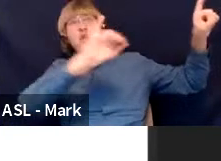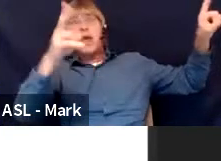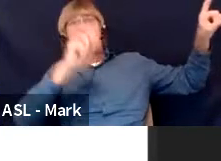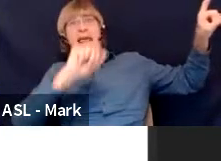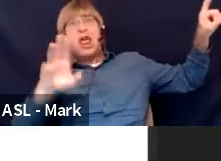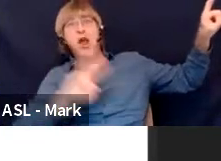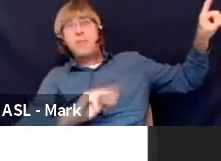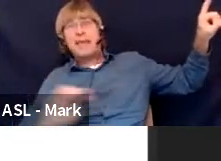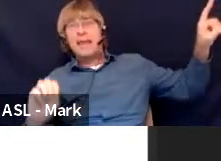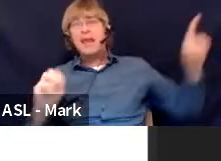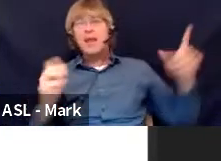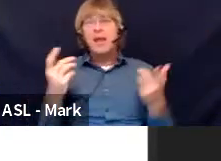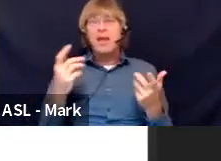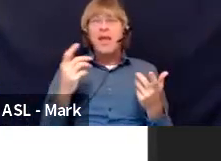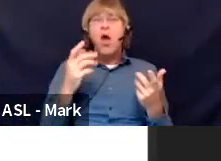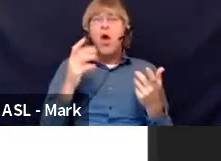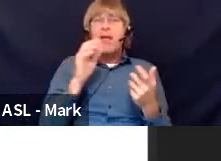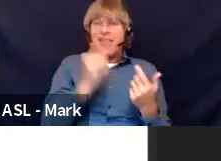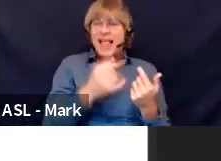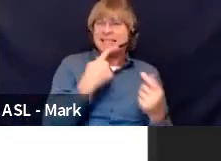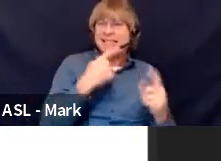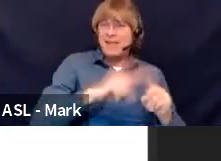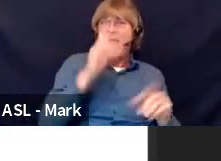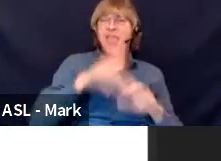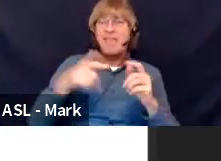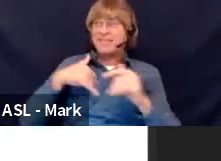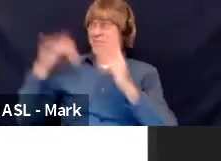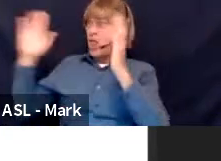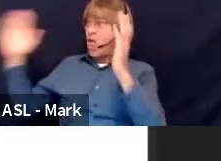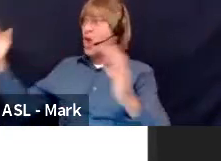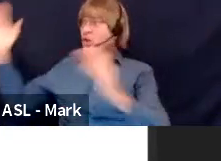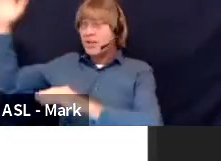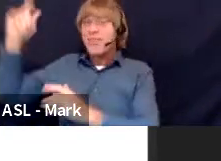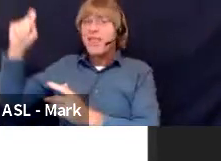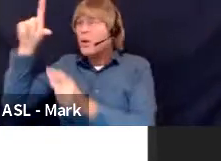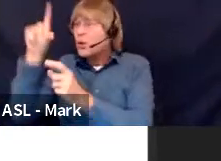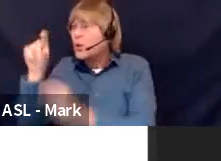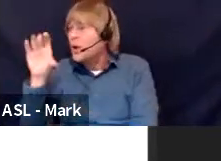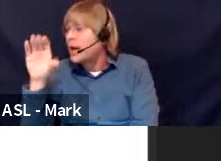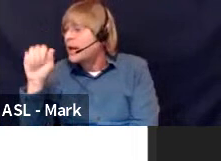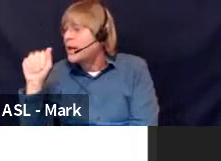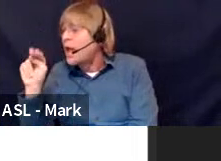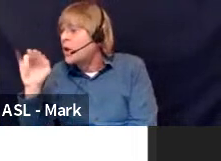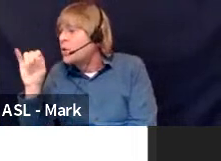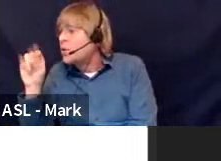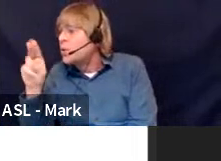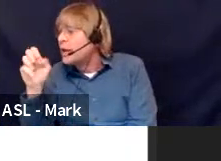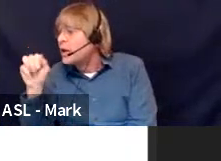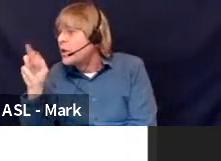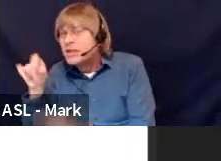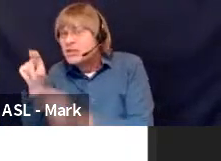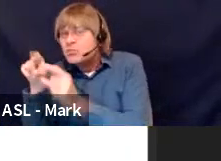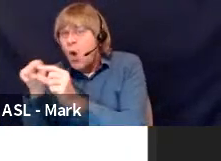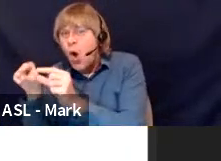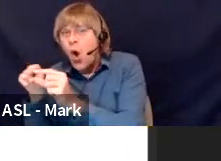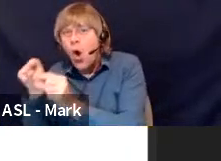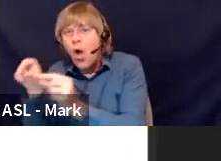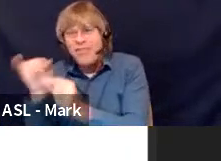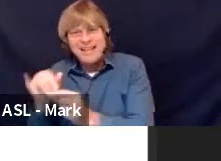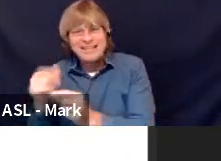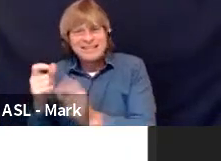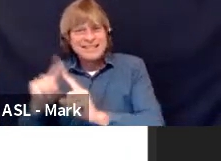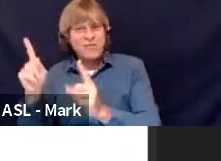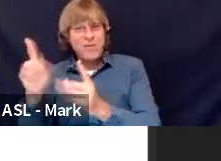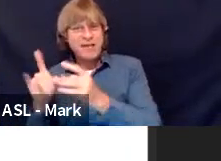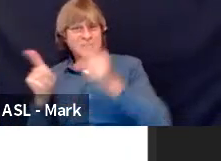than if you had that same large canvas and you had "Can you hear me?" in the corner, right? That says something